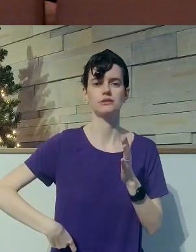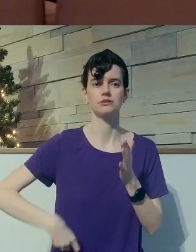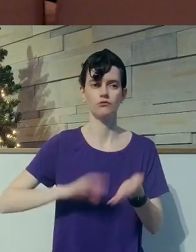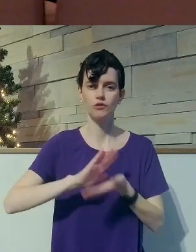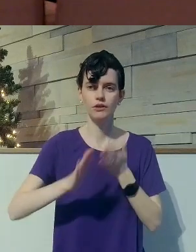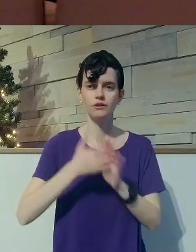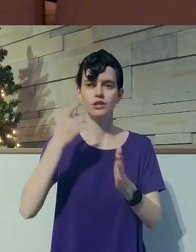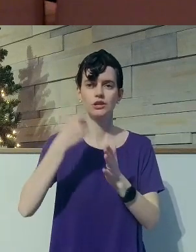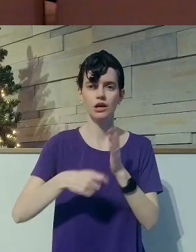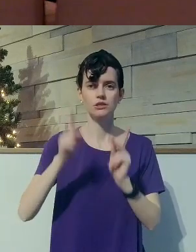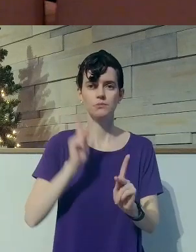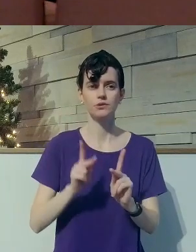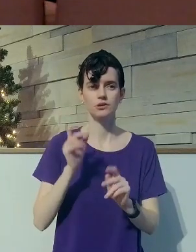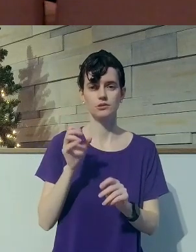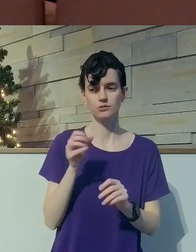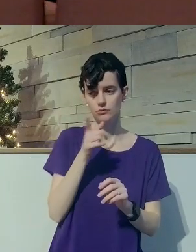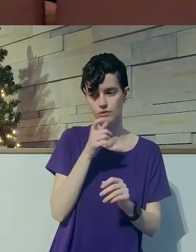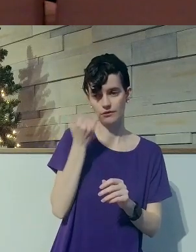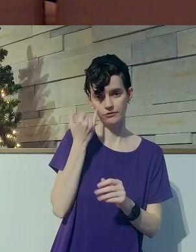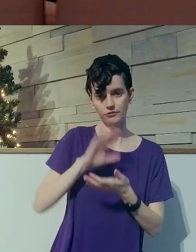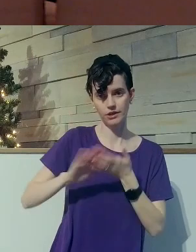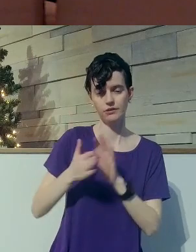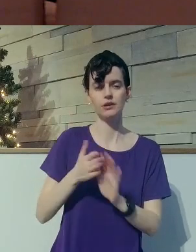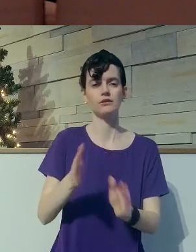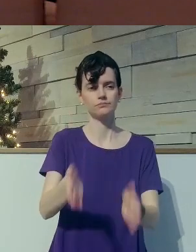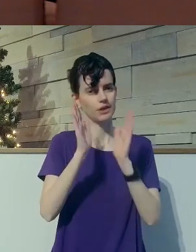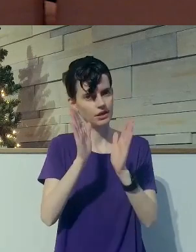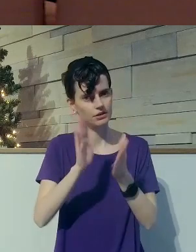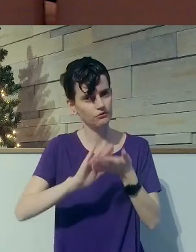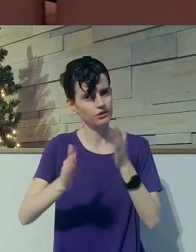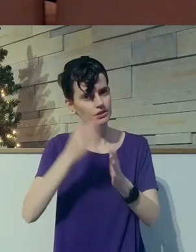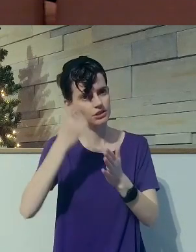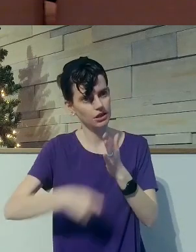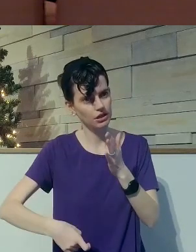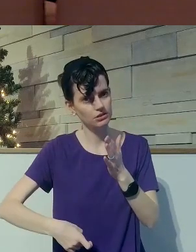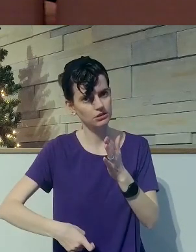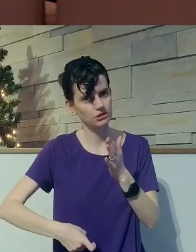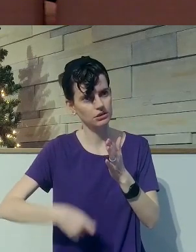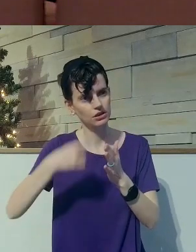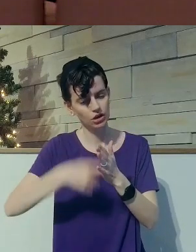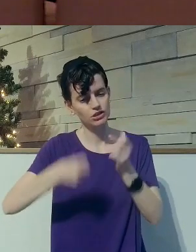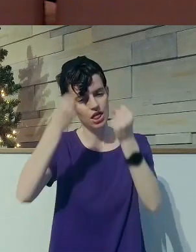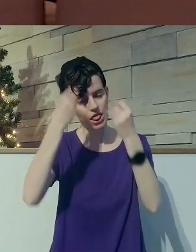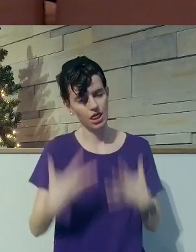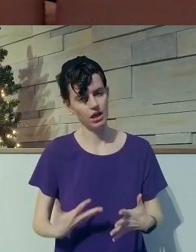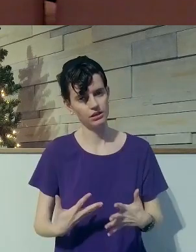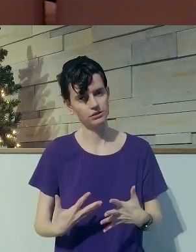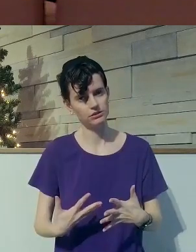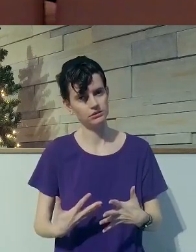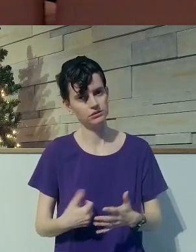Forgiveness costs the one who forgives. Now listen to me. Forgiveness costs, and it costs a lot.